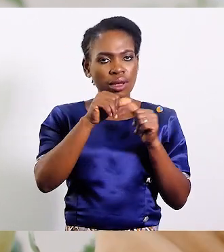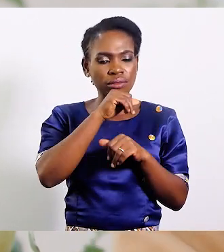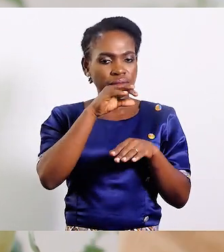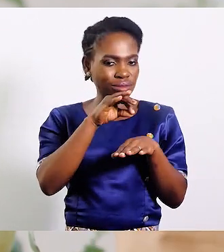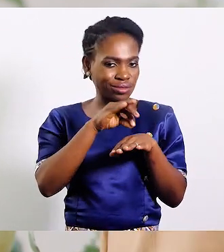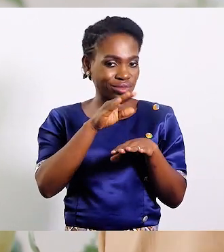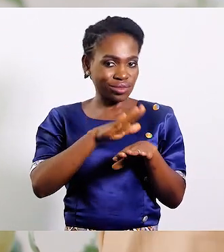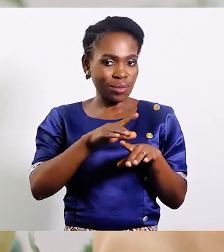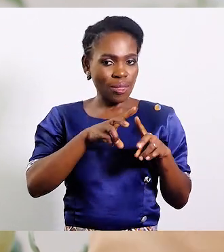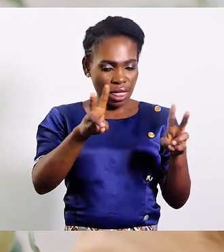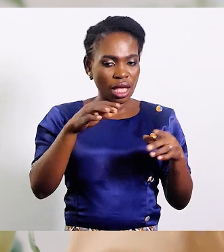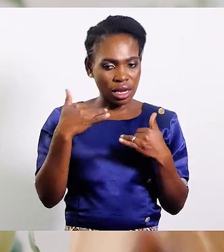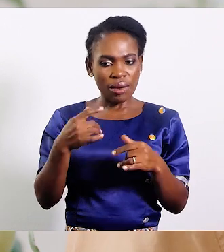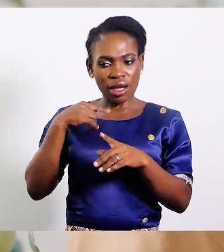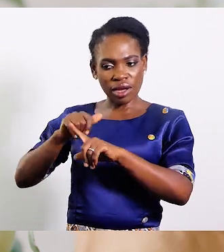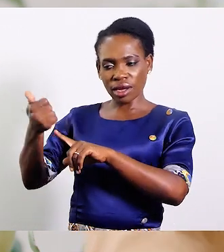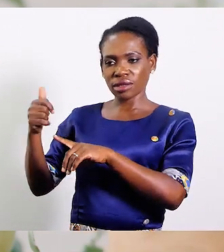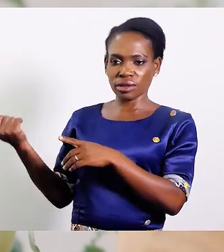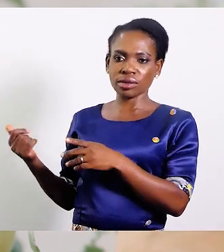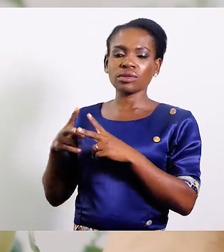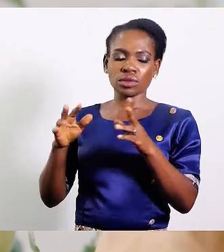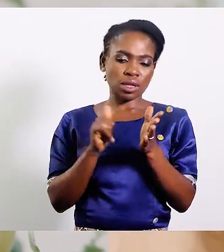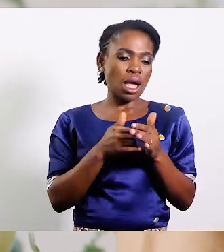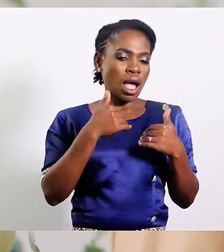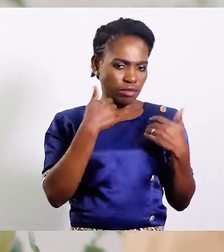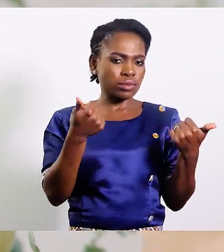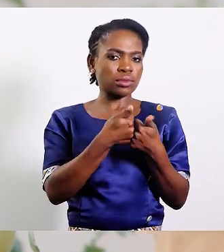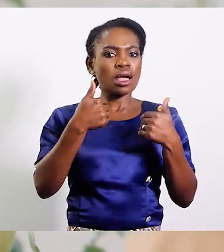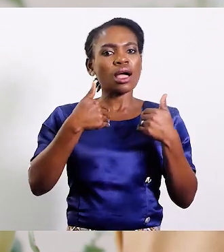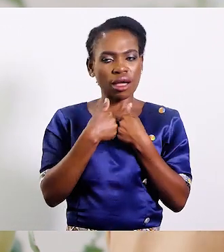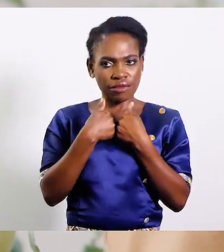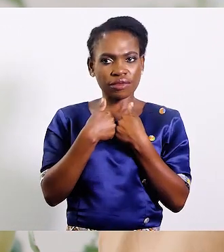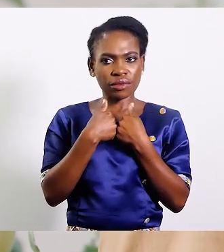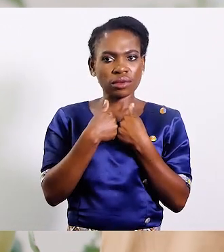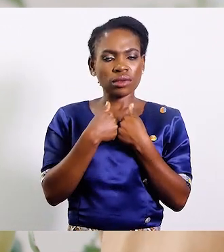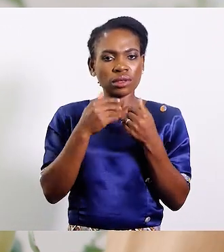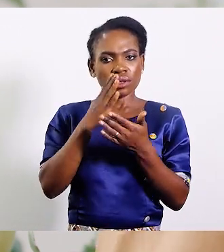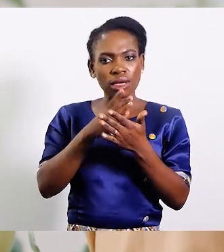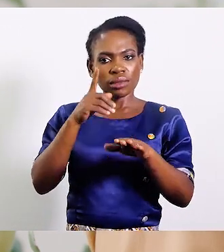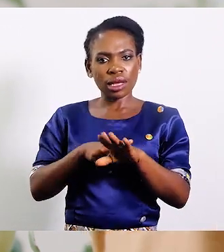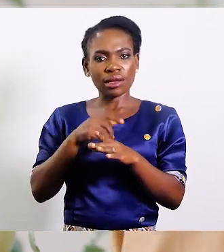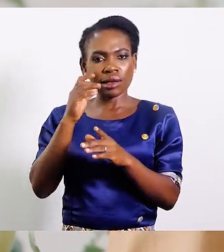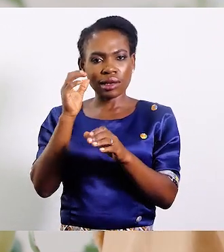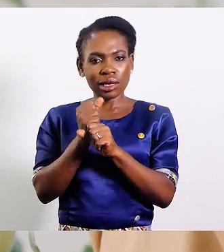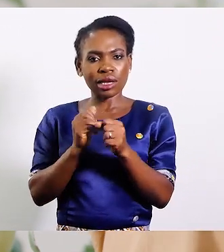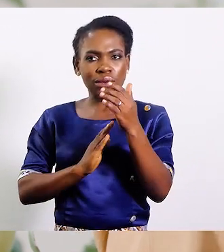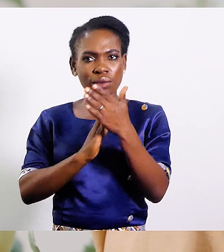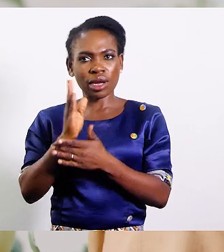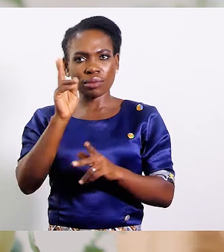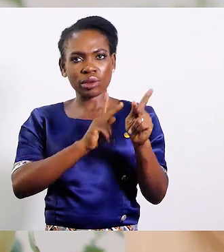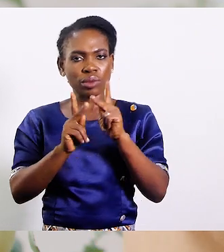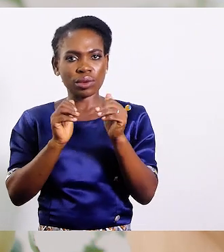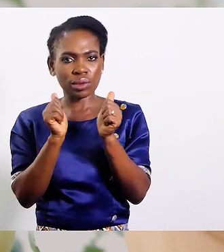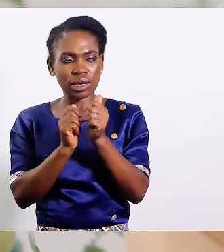chloroquine to deal with malaria. Yes. But now we are doing what artesunate and all that. So we also face challenges, disease and pests. And also sometimes